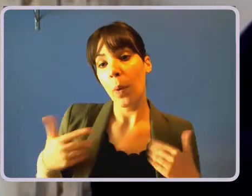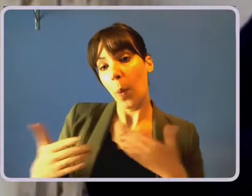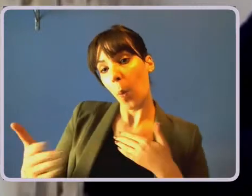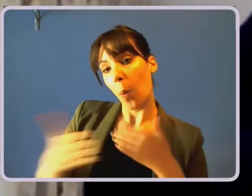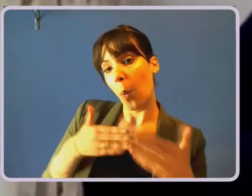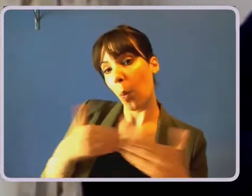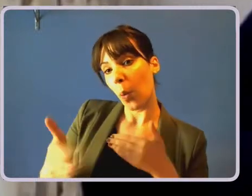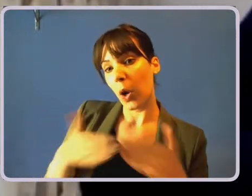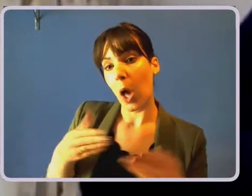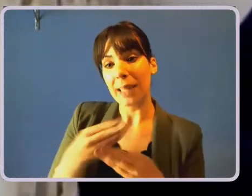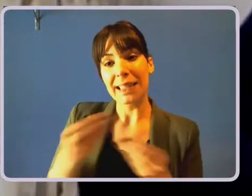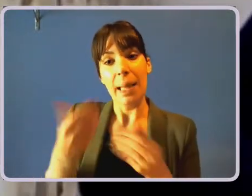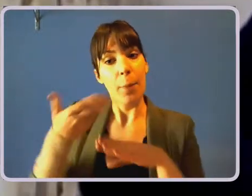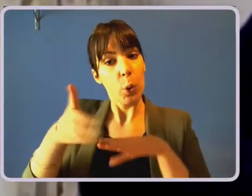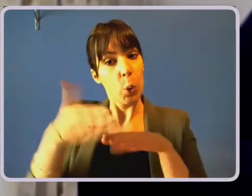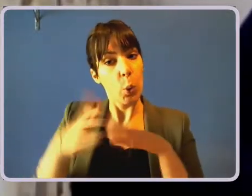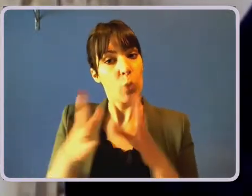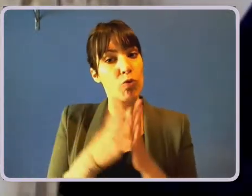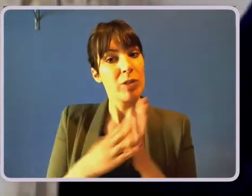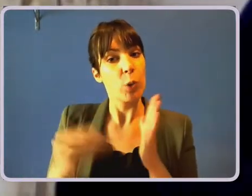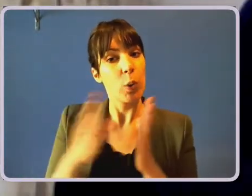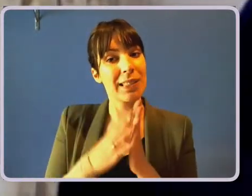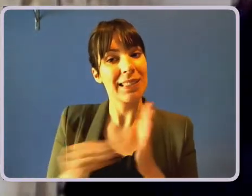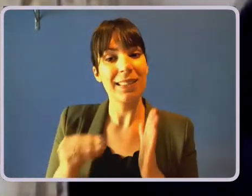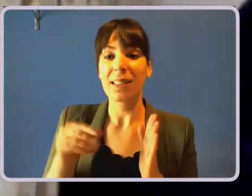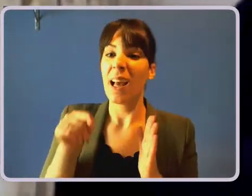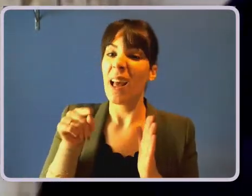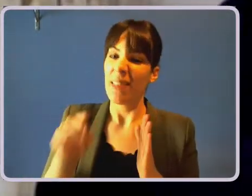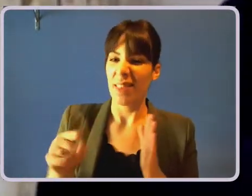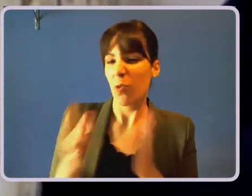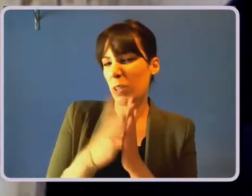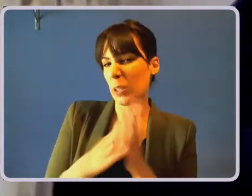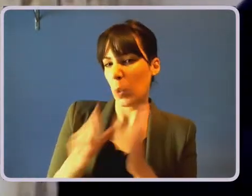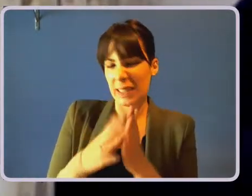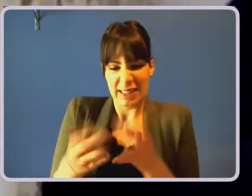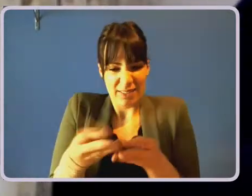new resources. That's always practical. Resources are very practical. And